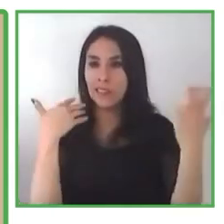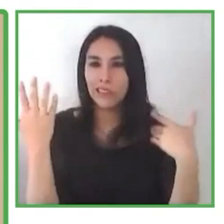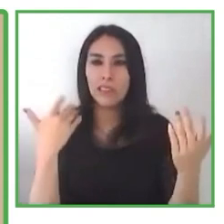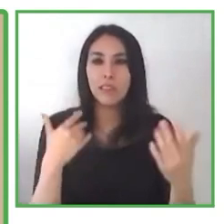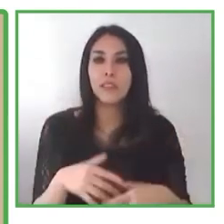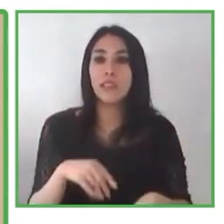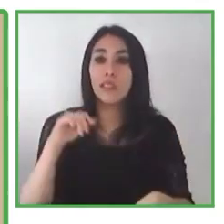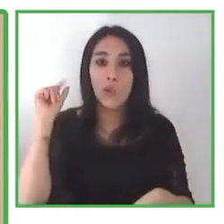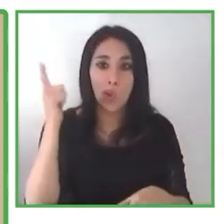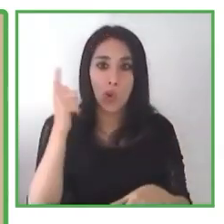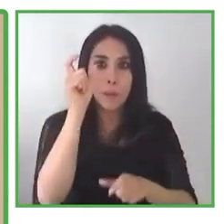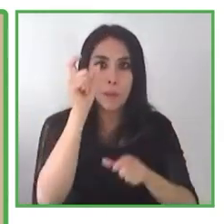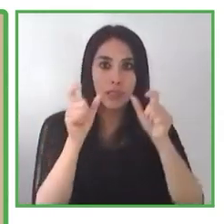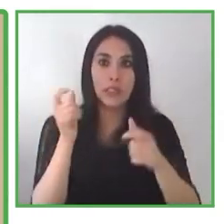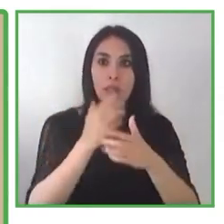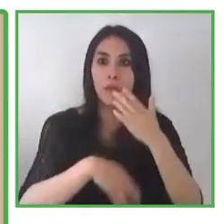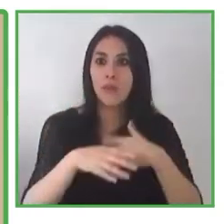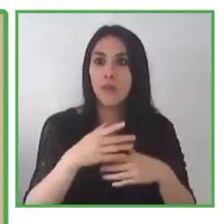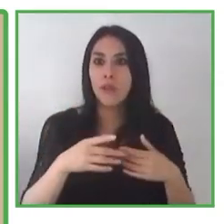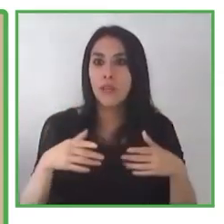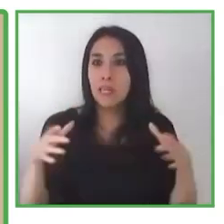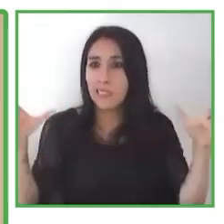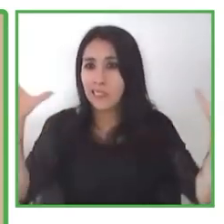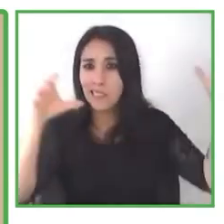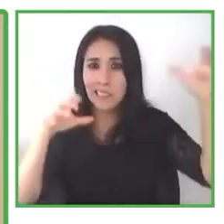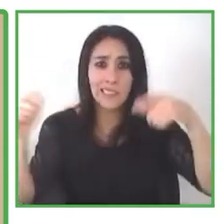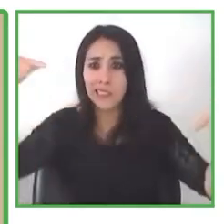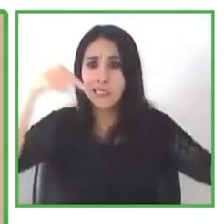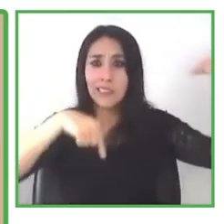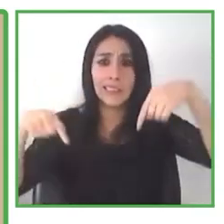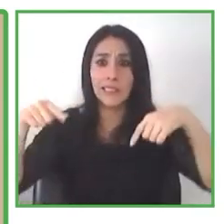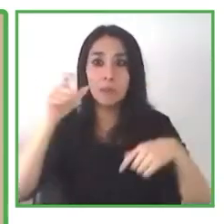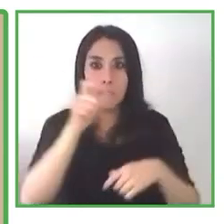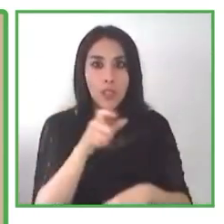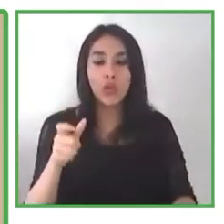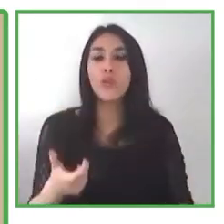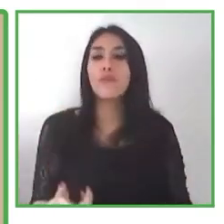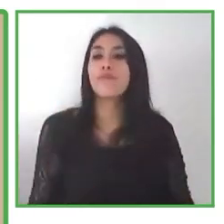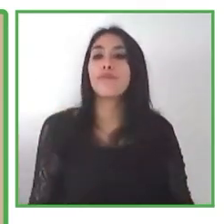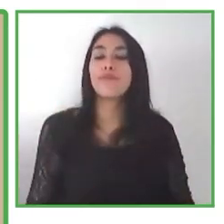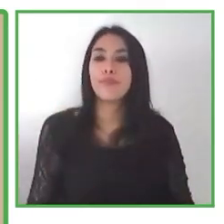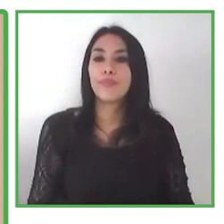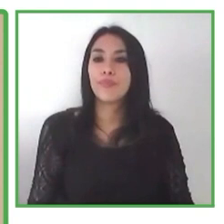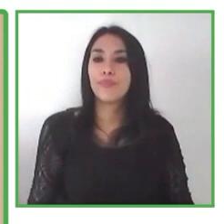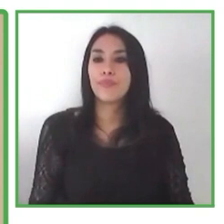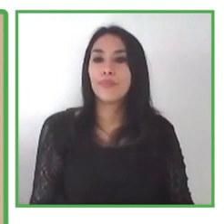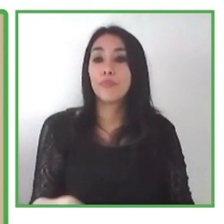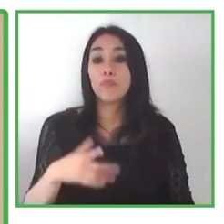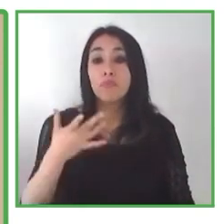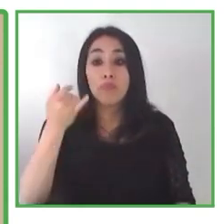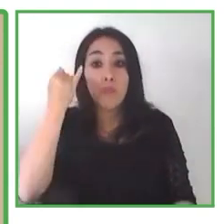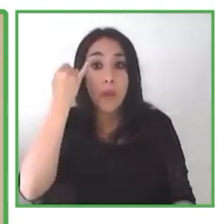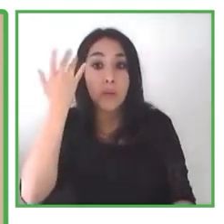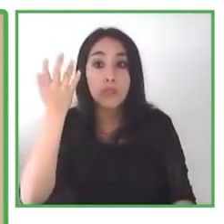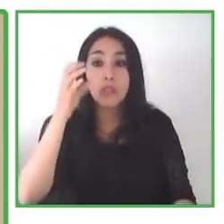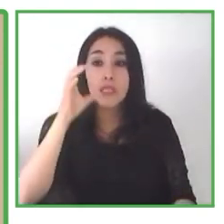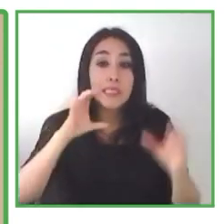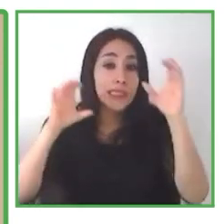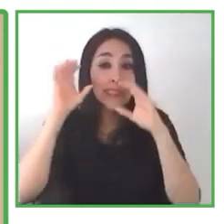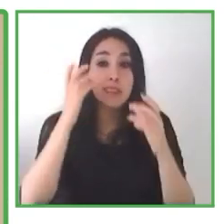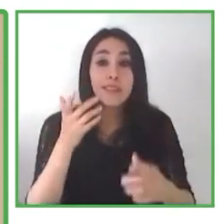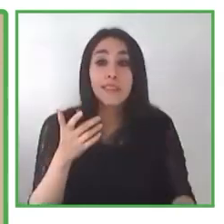and they call for the development of technical skills for people with disabilities so all the people can participate.